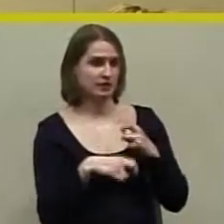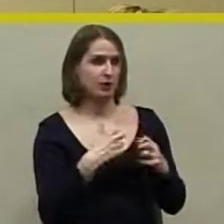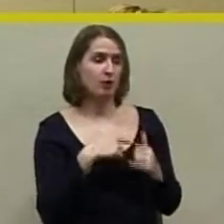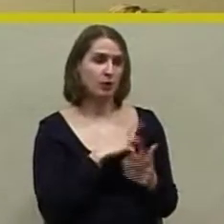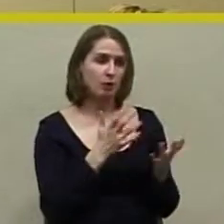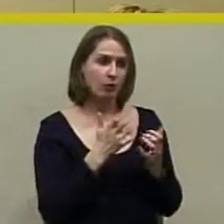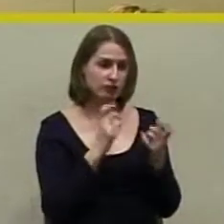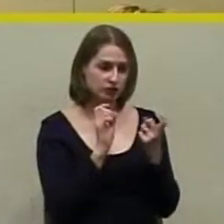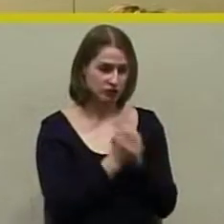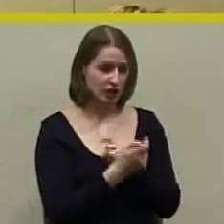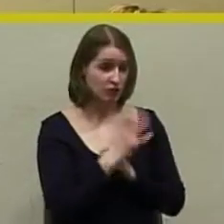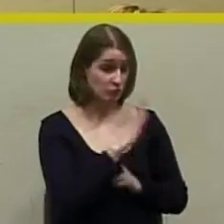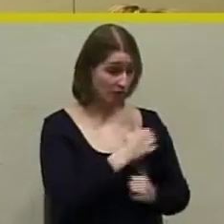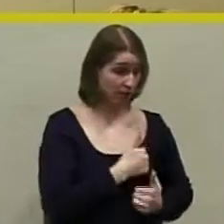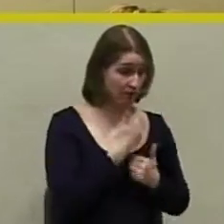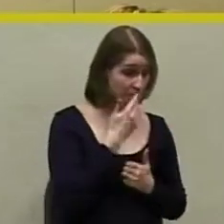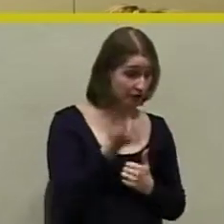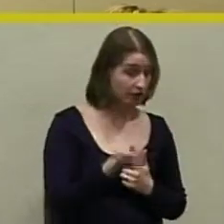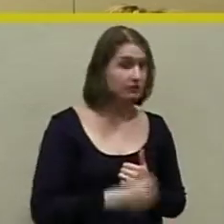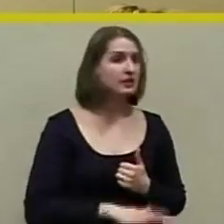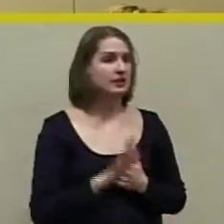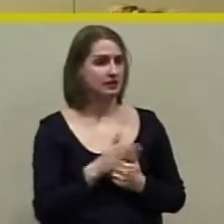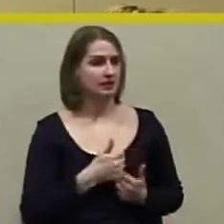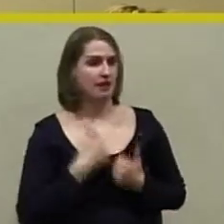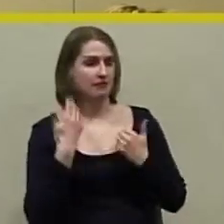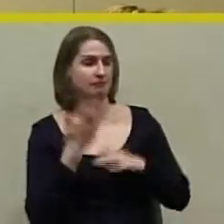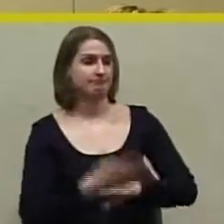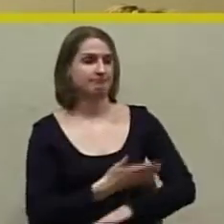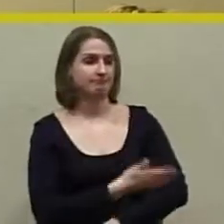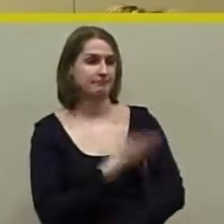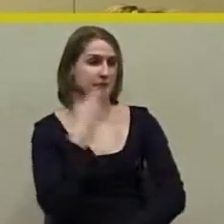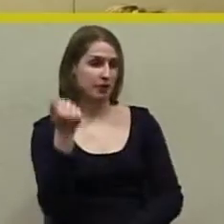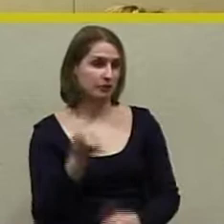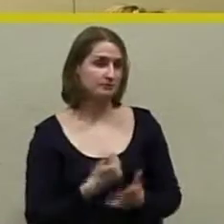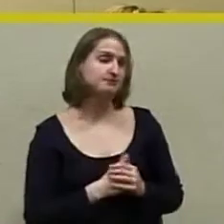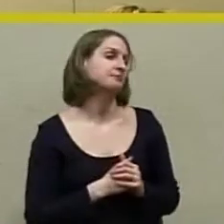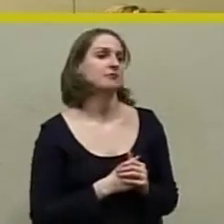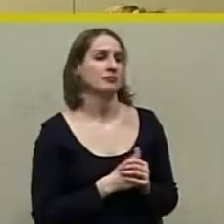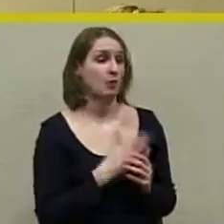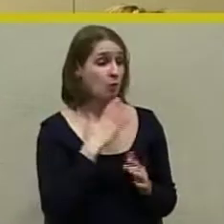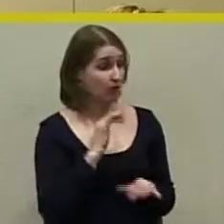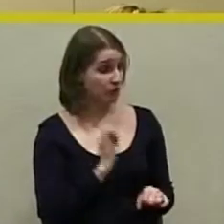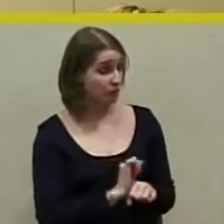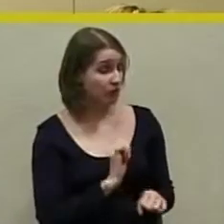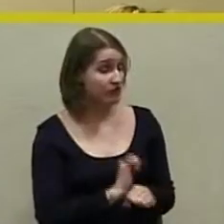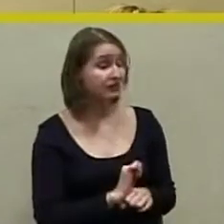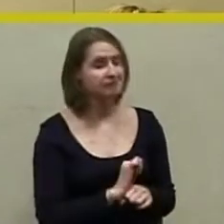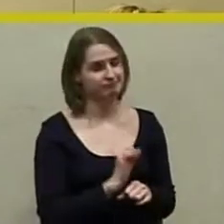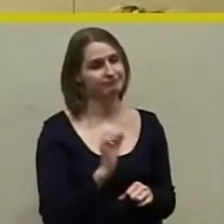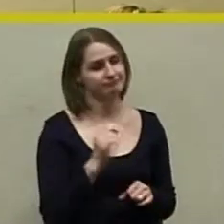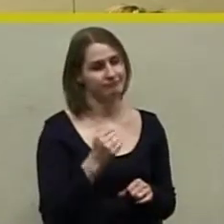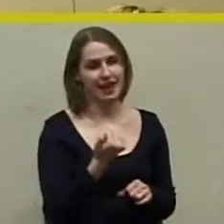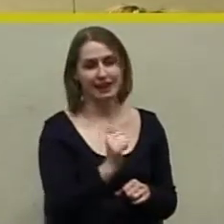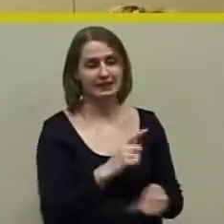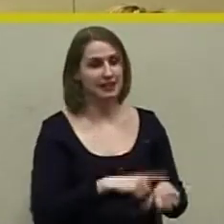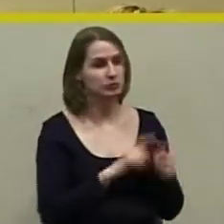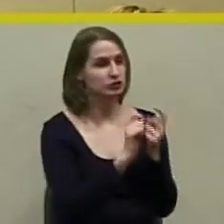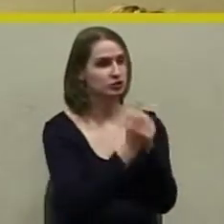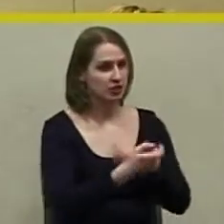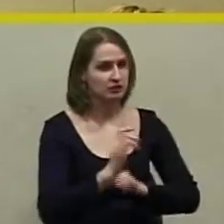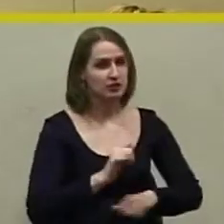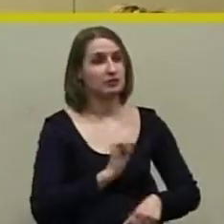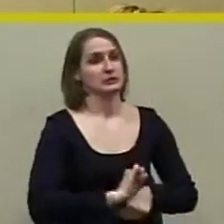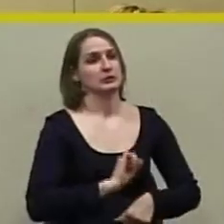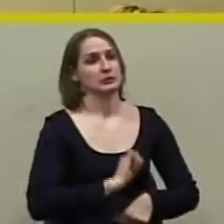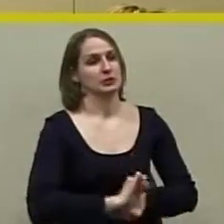so that your life is better and their life is better. Will it require work? Yeah, because anytime you change, it's work.